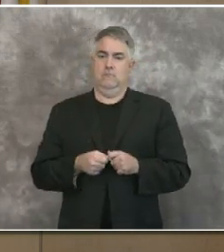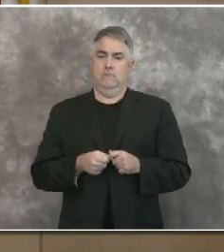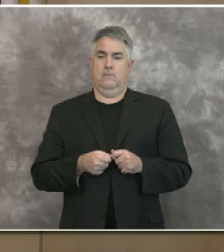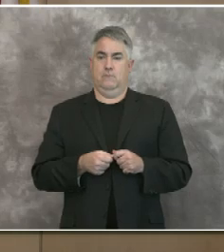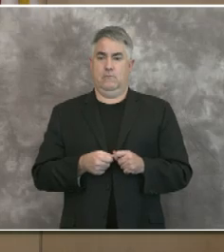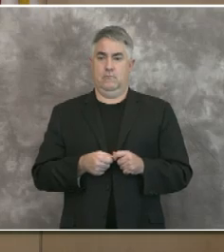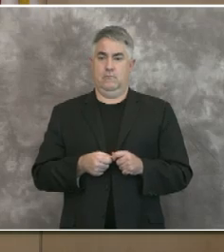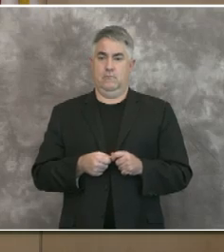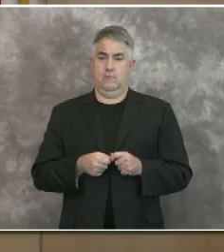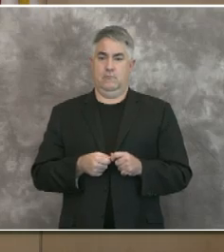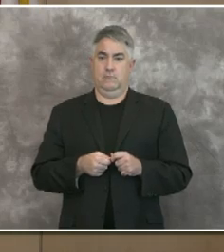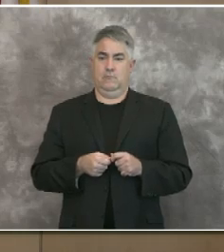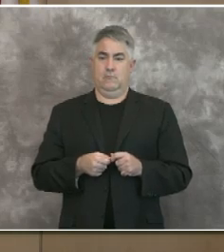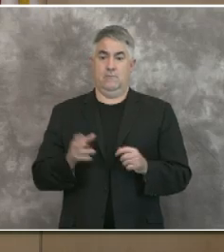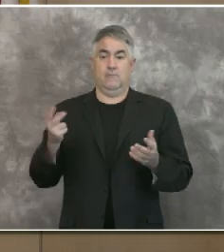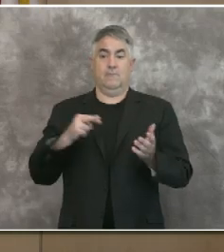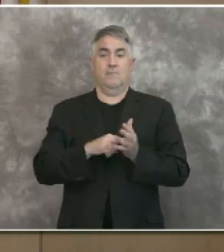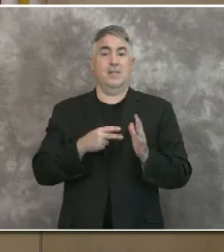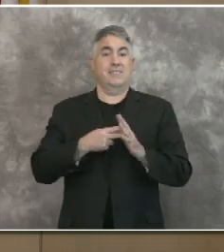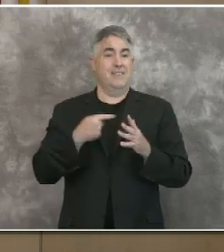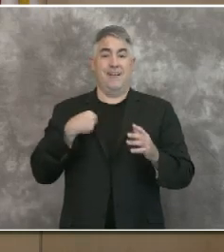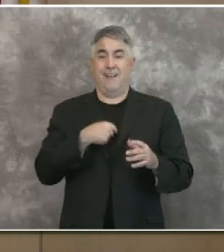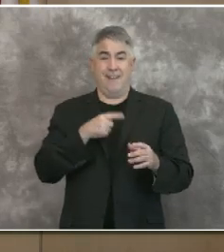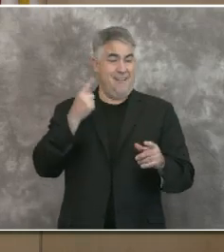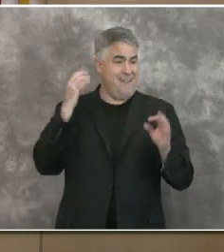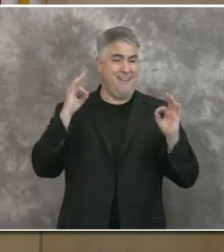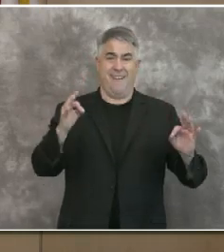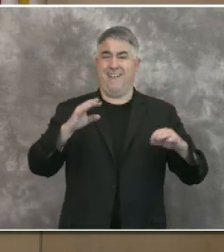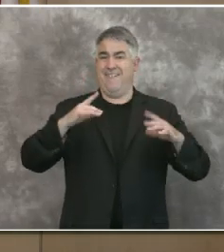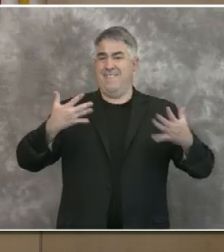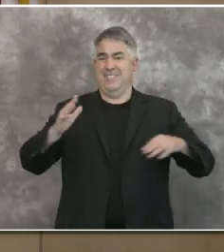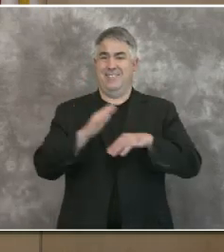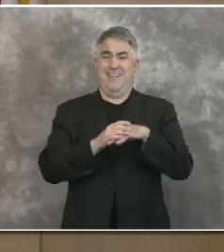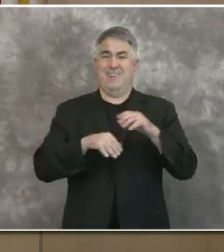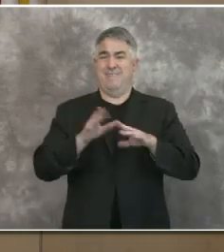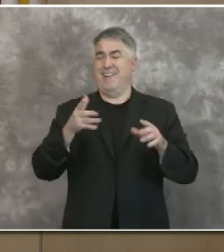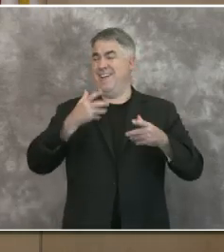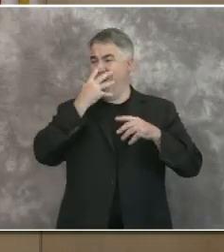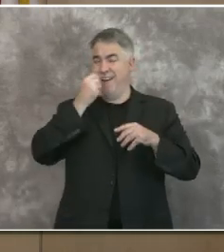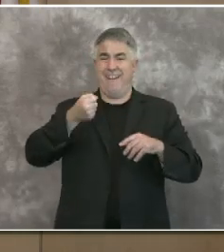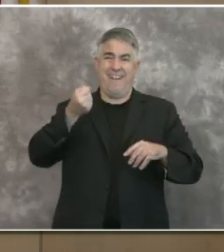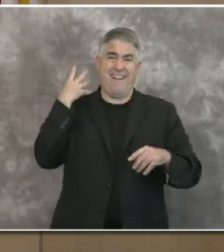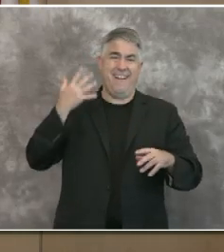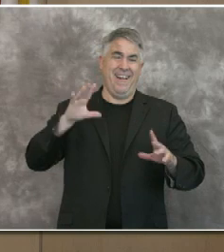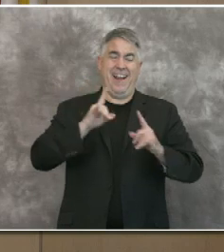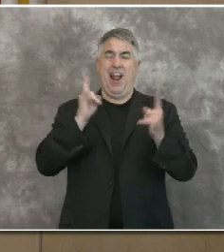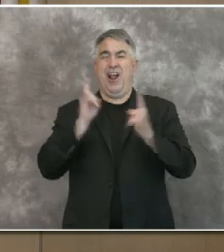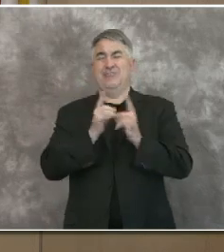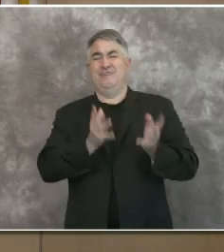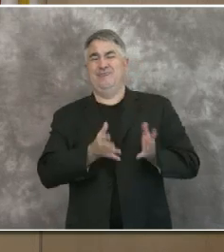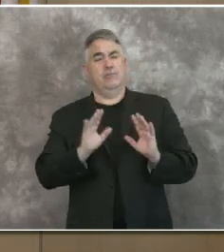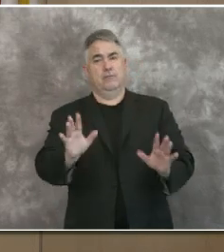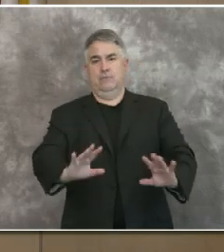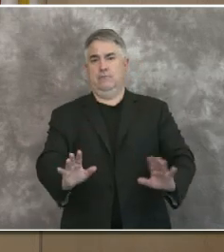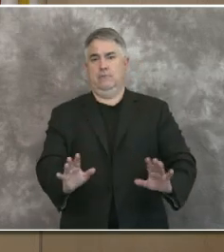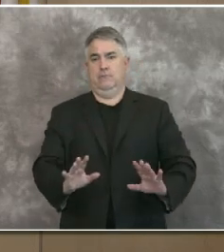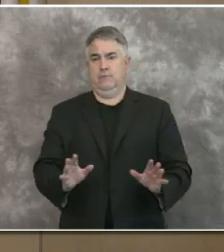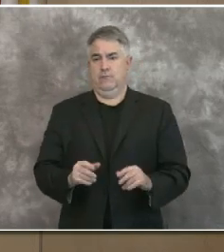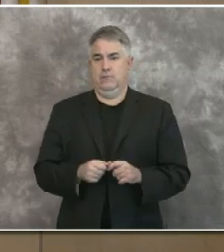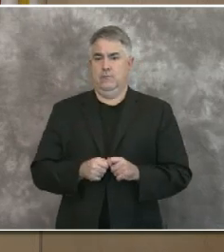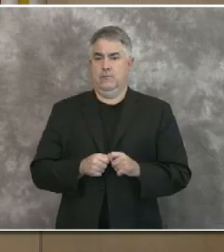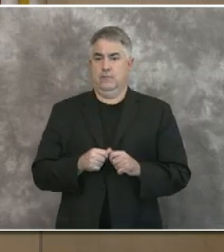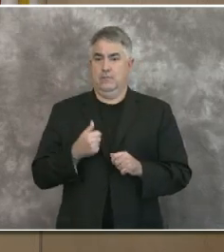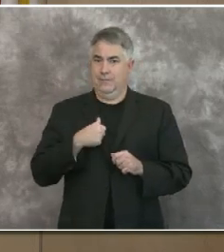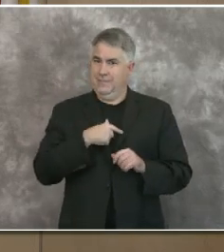heading in the right direction. It doesn't mean that we should be complacent, but it means that we should comply with